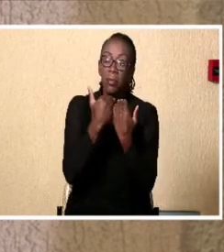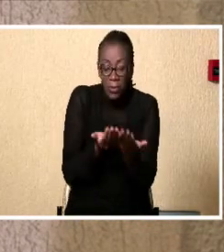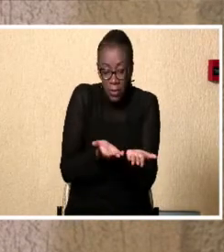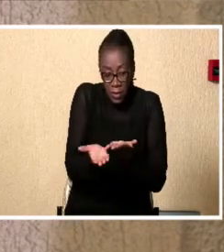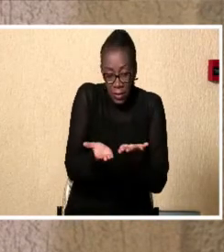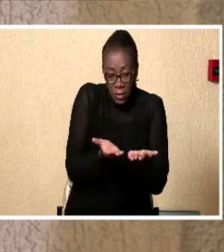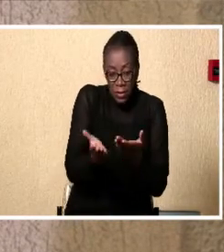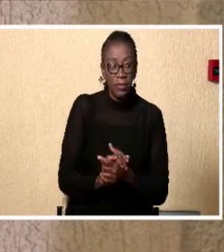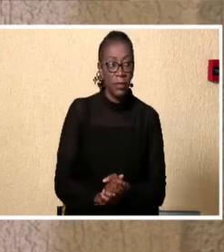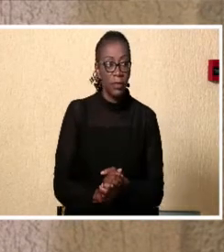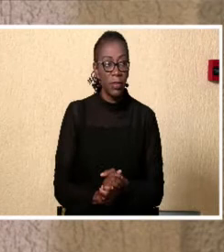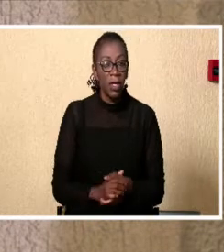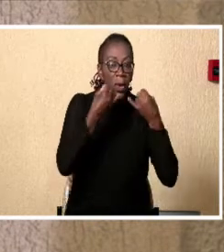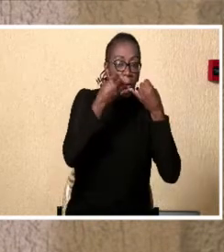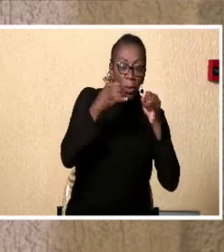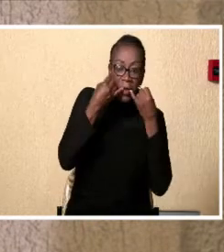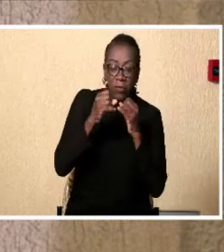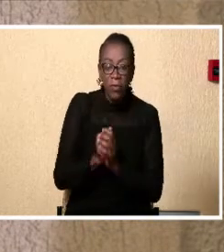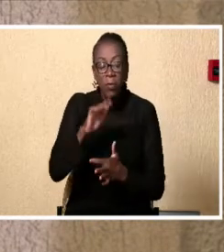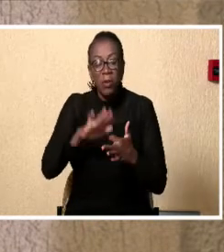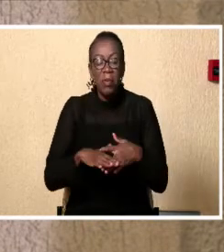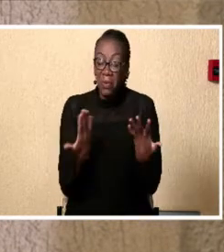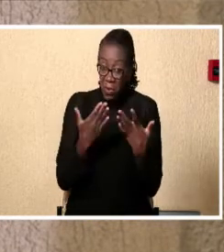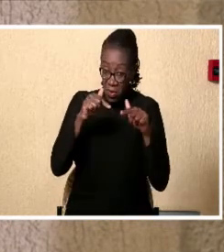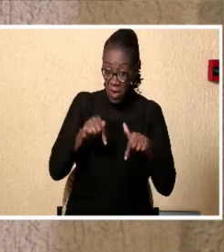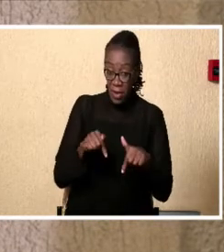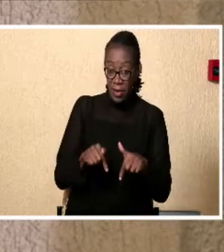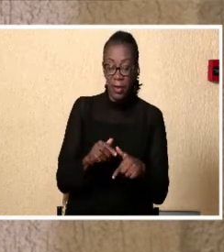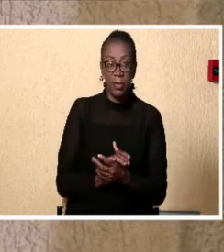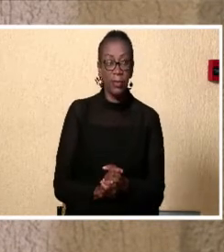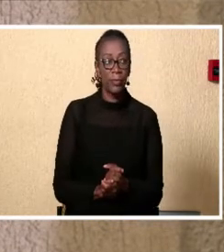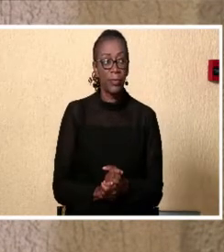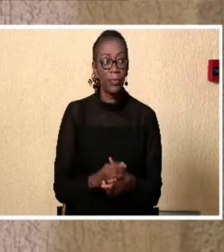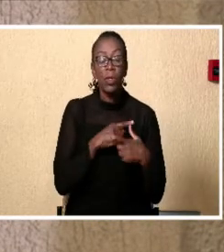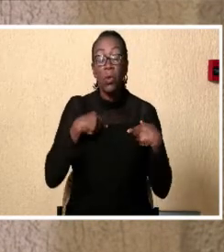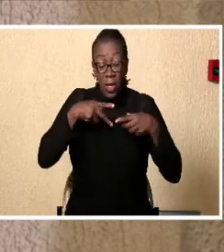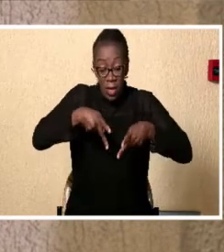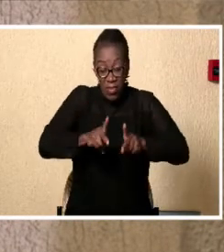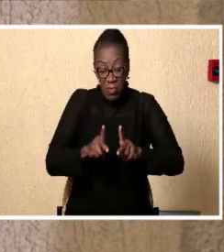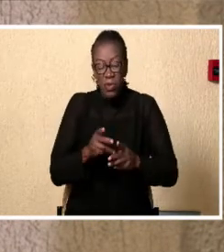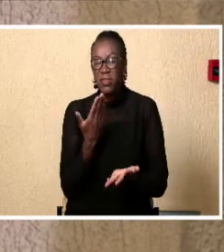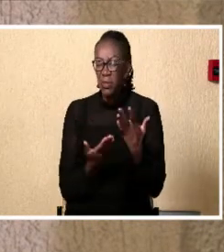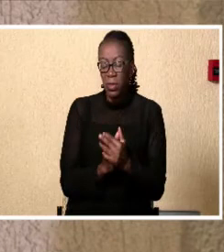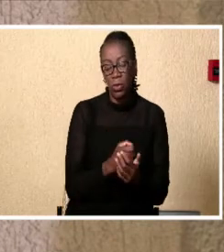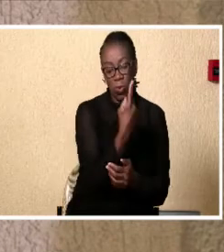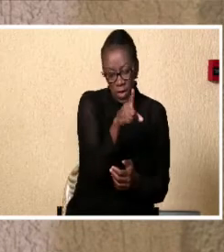Maybe just to give you an update of where we are now, I think when I spoke to the colleagues, we have approved about 1,100